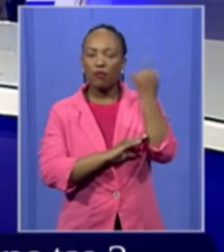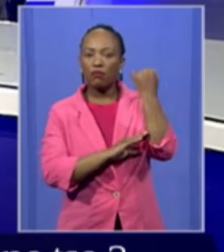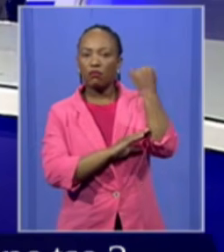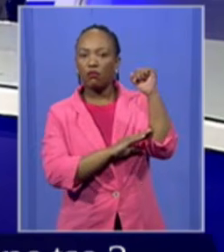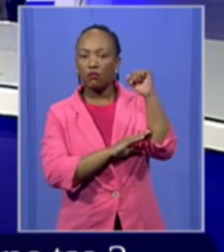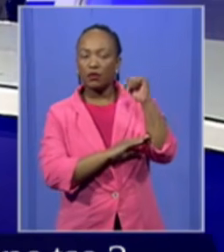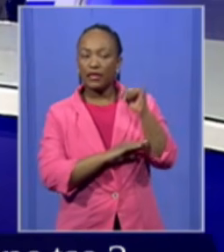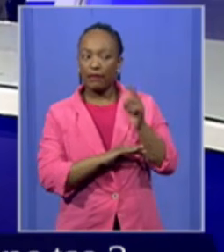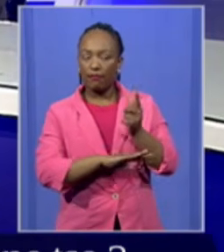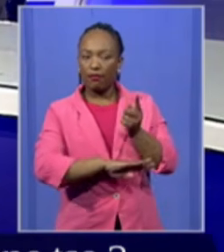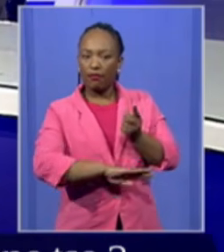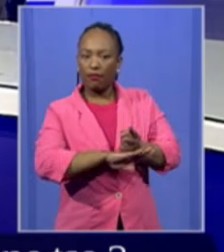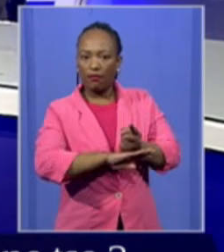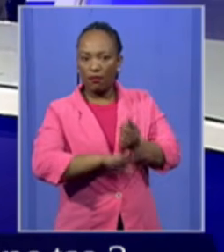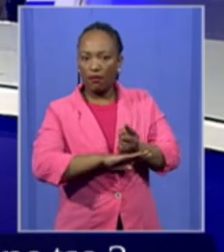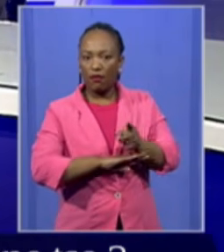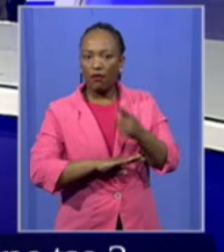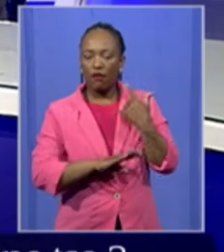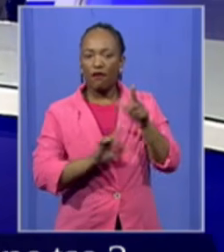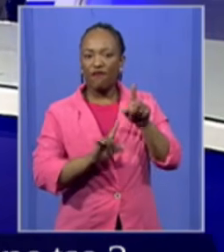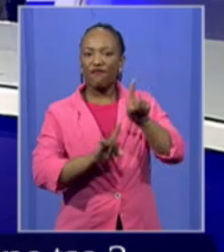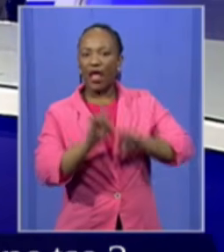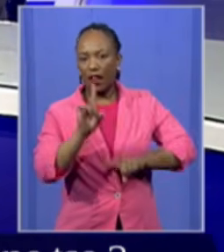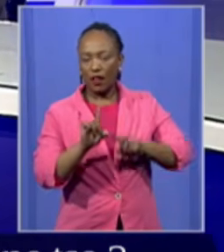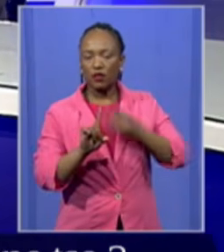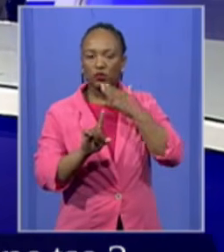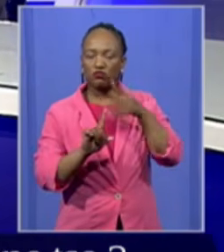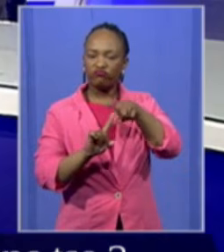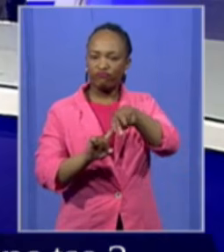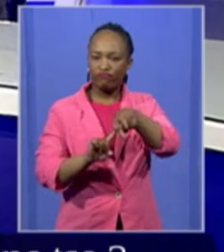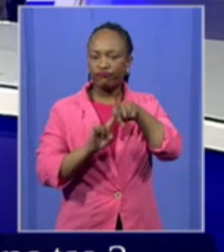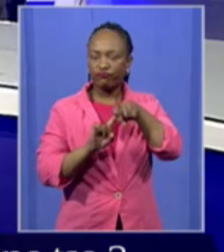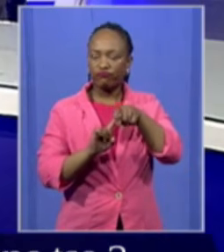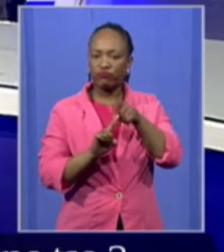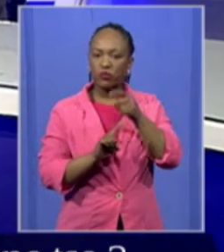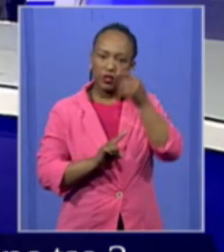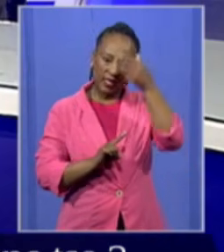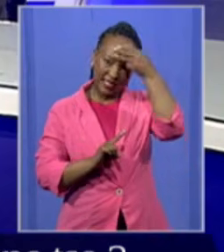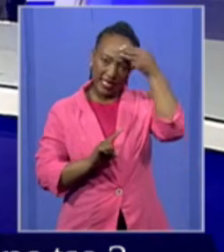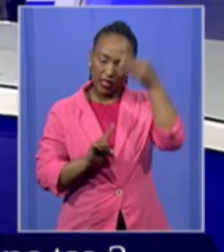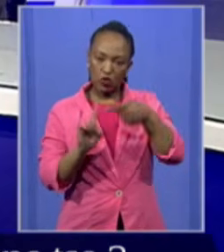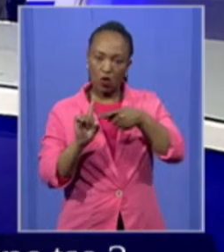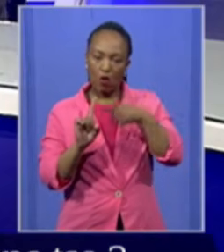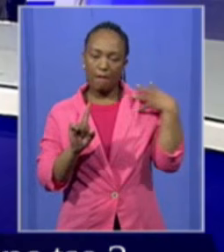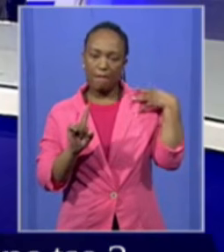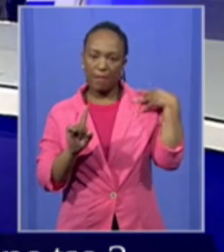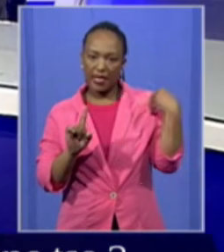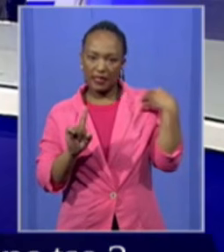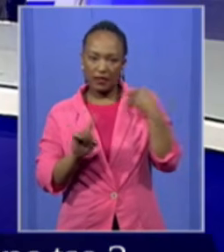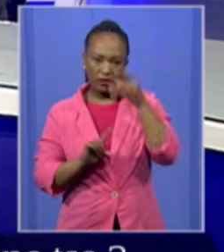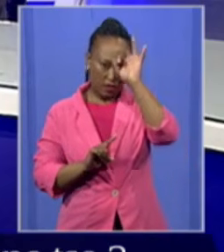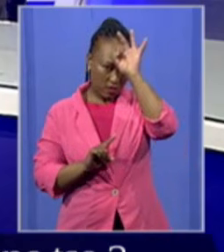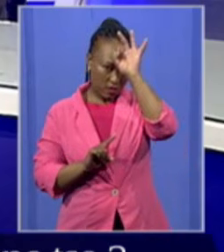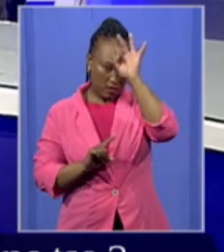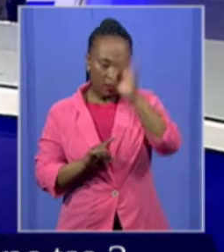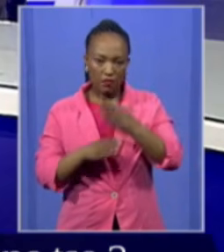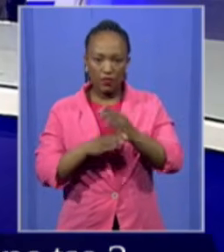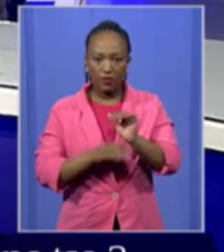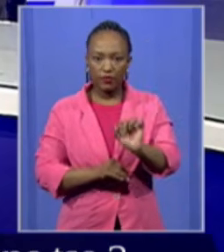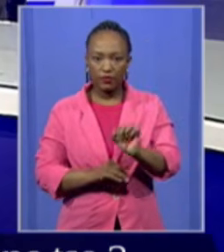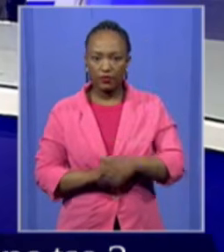ka bohale ka ho hloleha ho bella thoko letona la sepolesa Senzo Mqunu mosebetsing wa